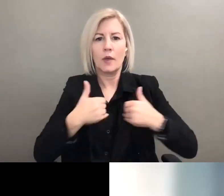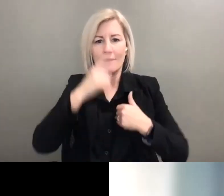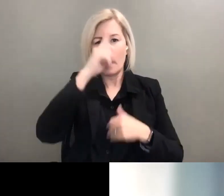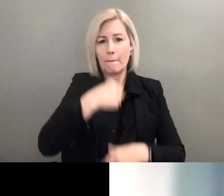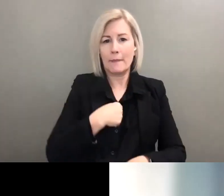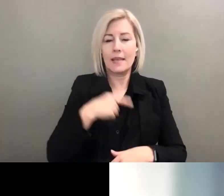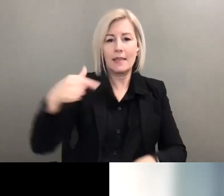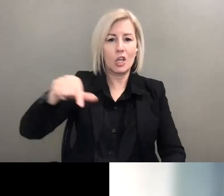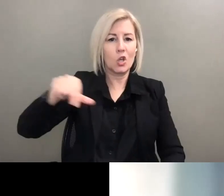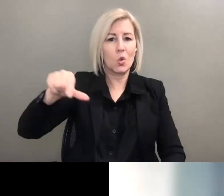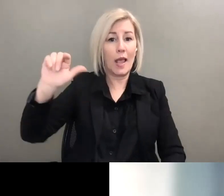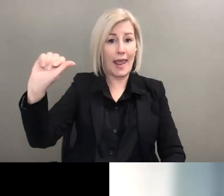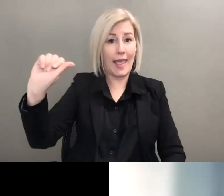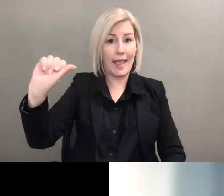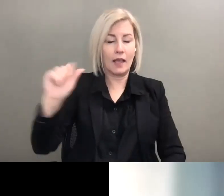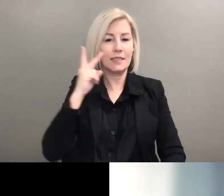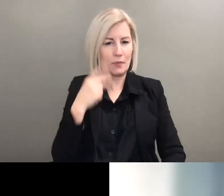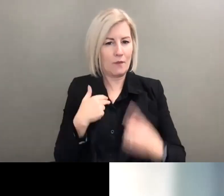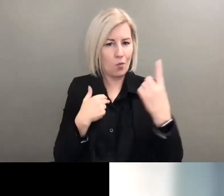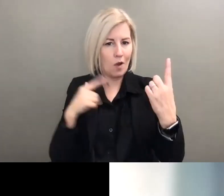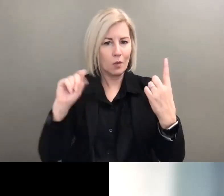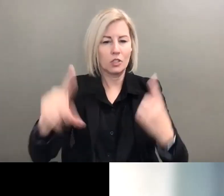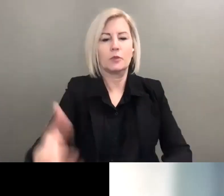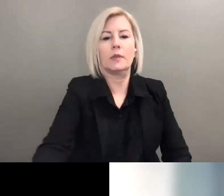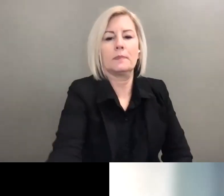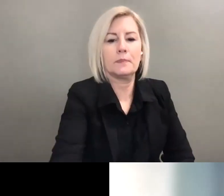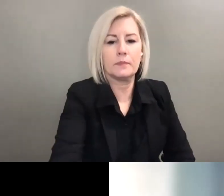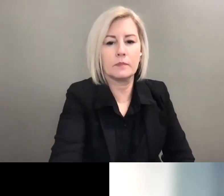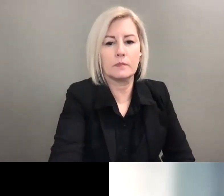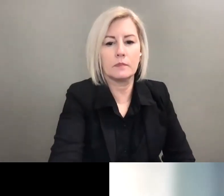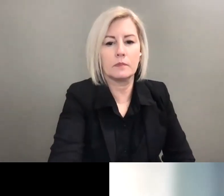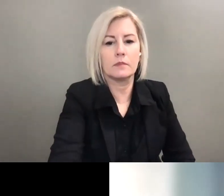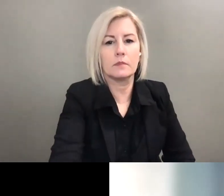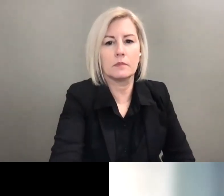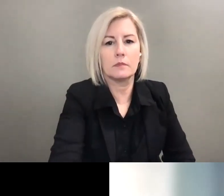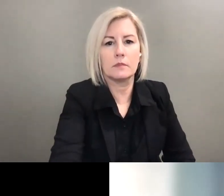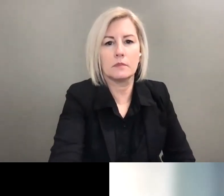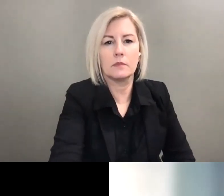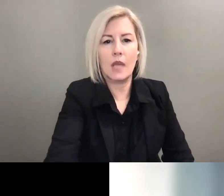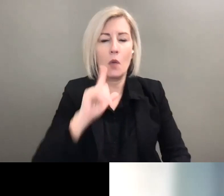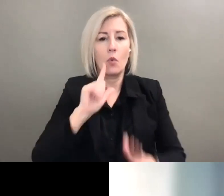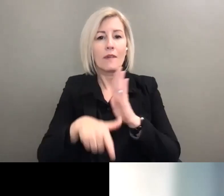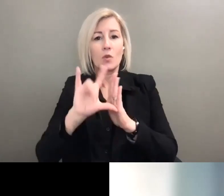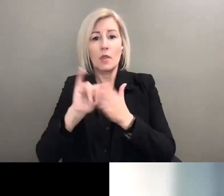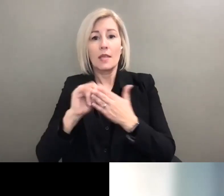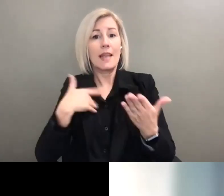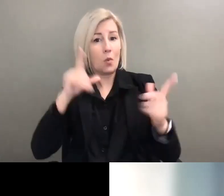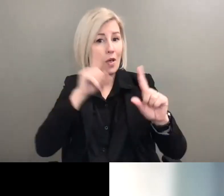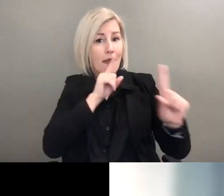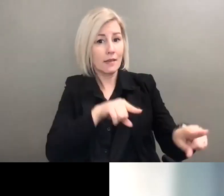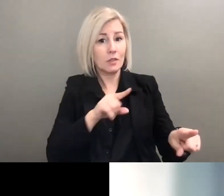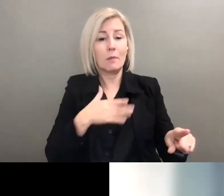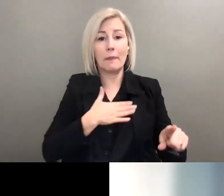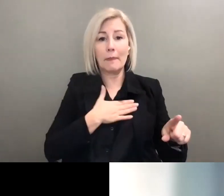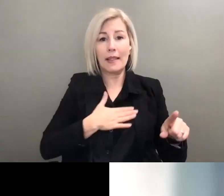the Q&A. I see we've already got one, and I will review this one we have and get back to you. And please